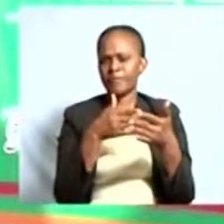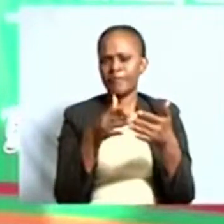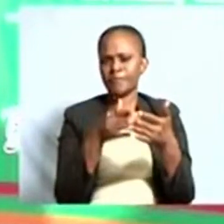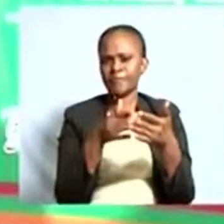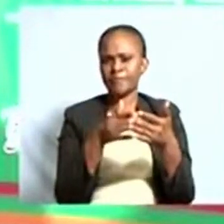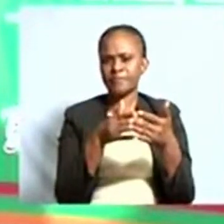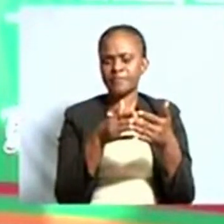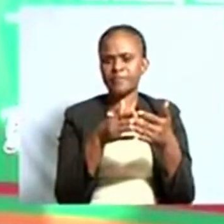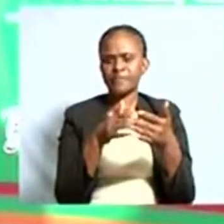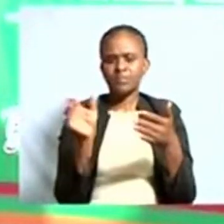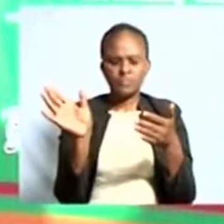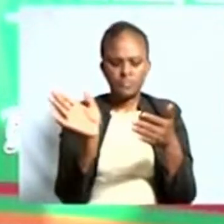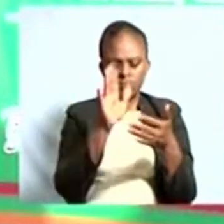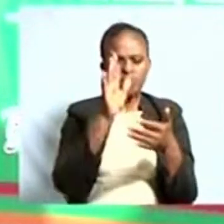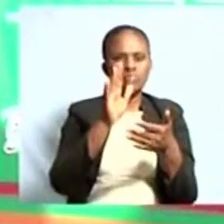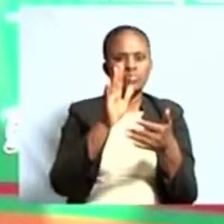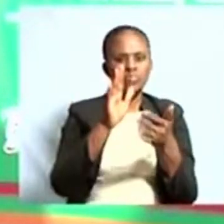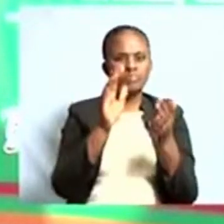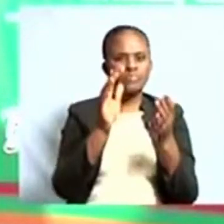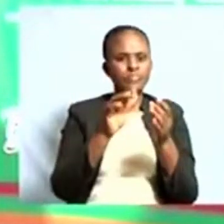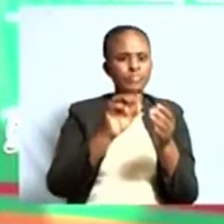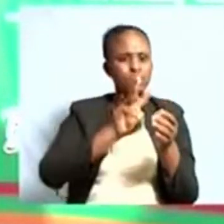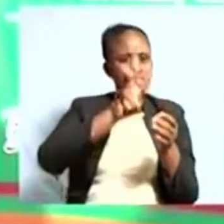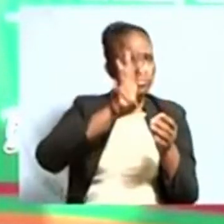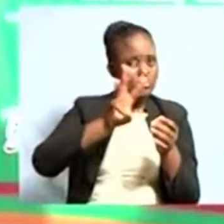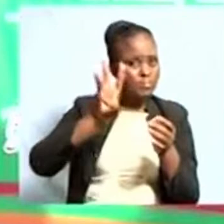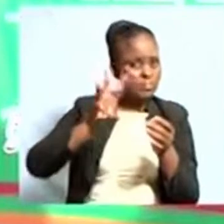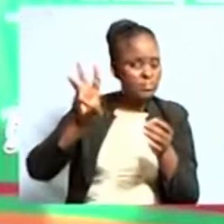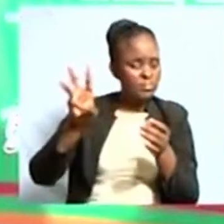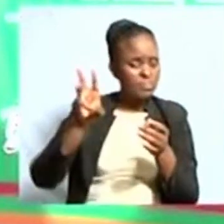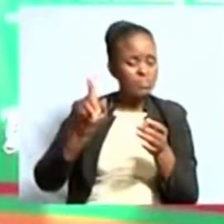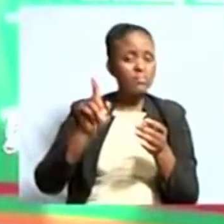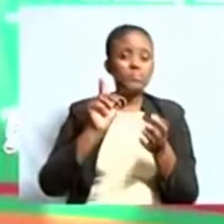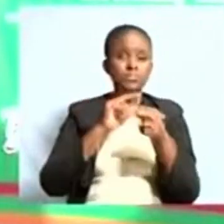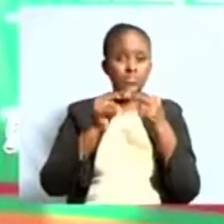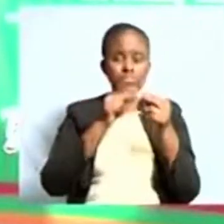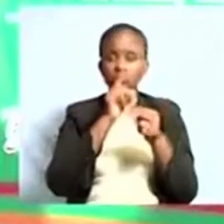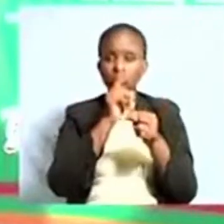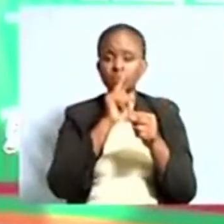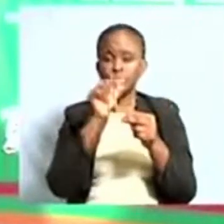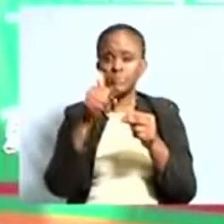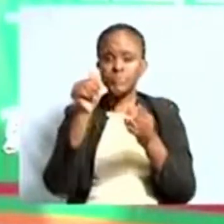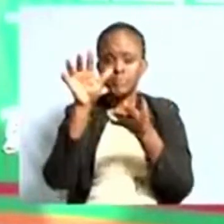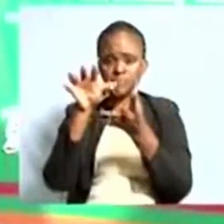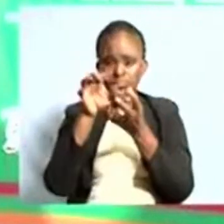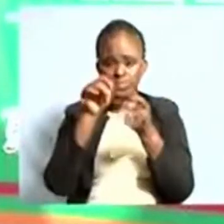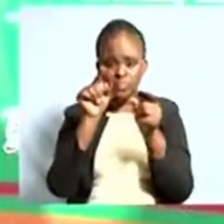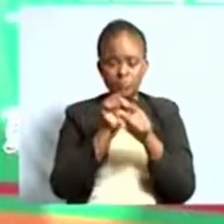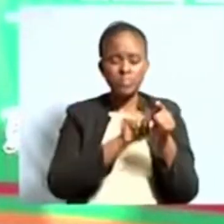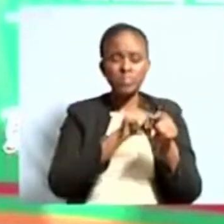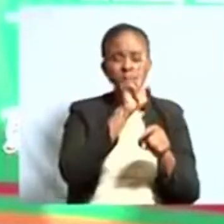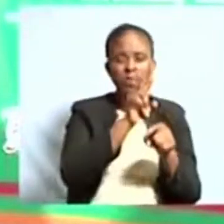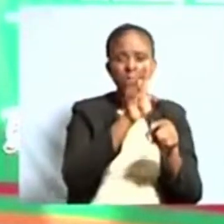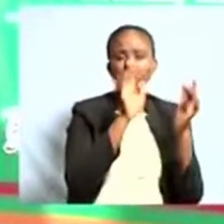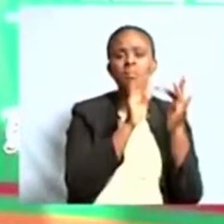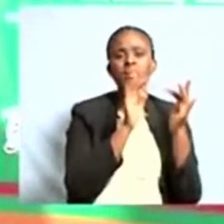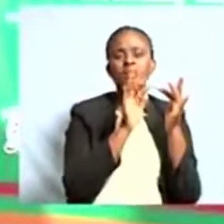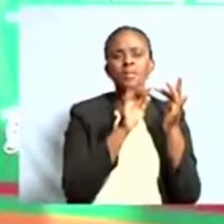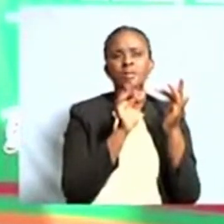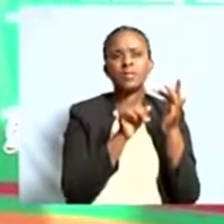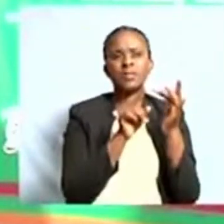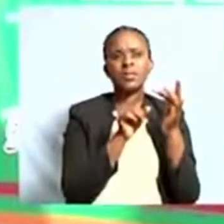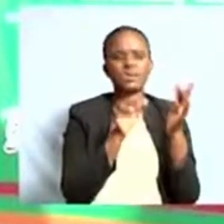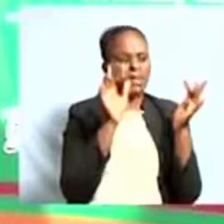on a legal website, that's genuine. You're downloading and you are using bundles. So